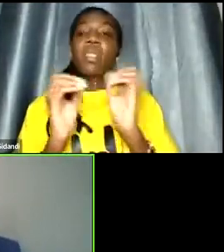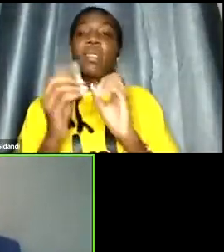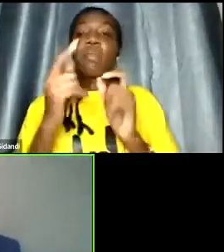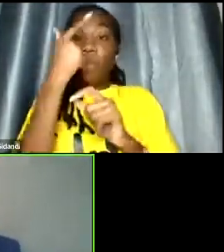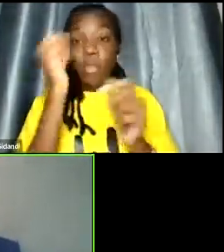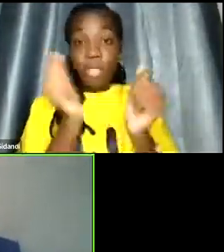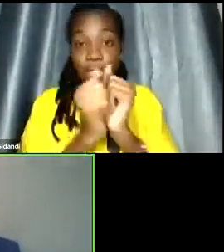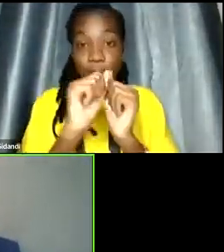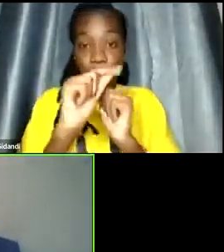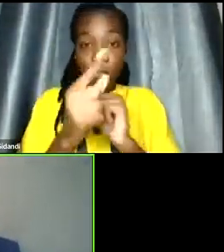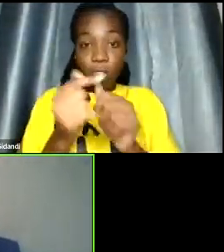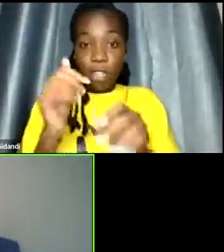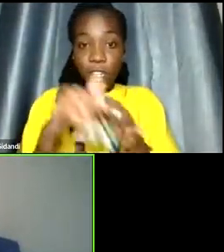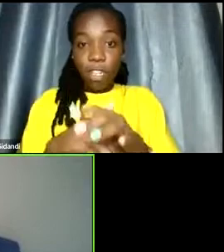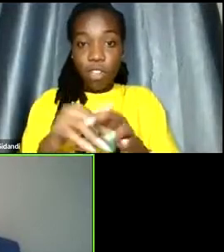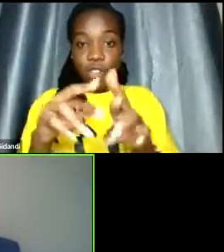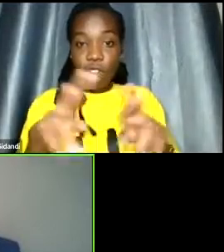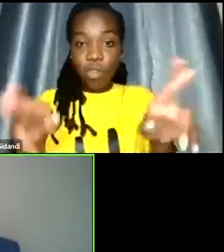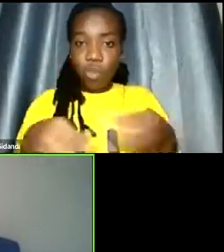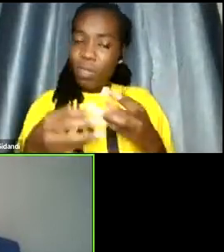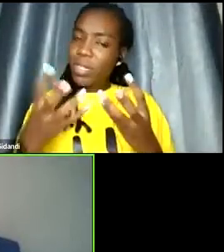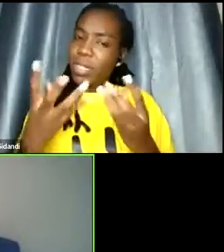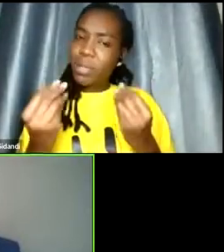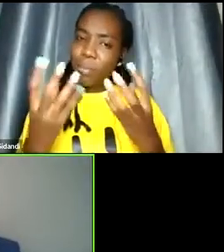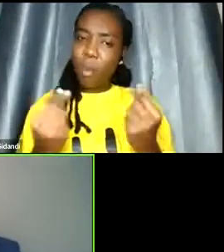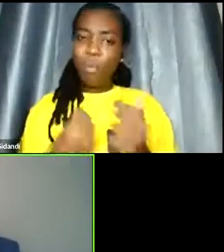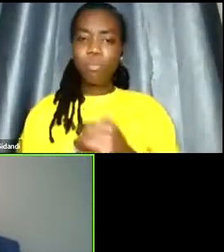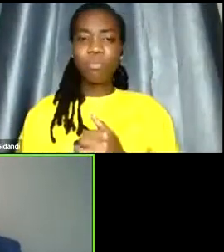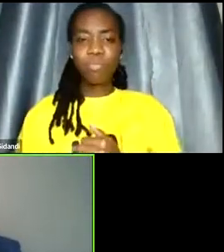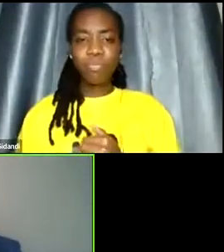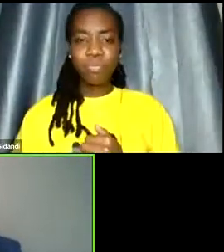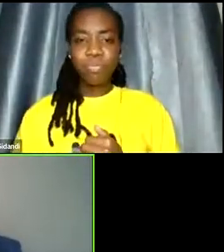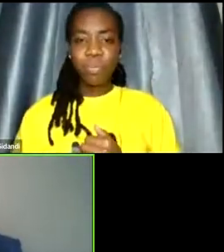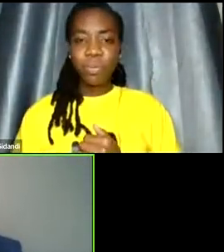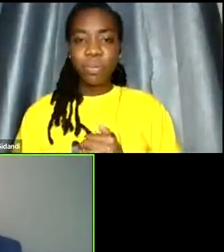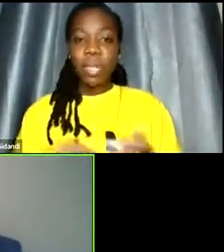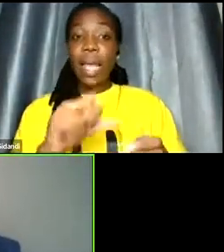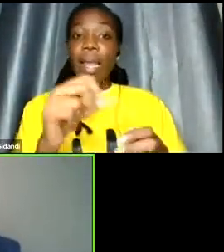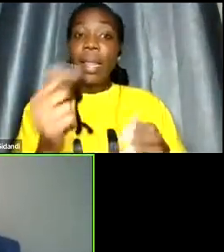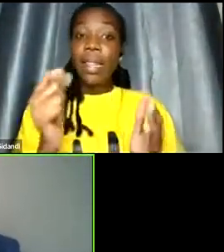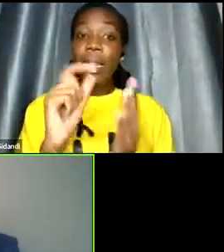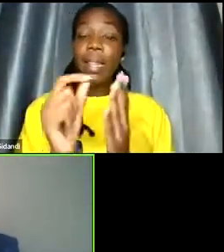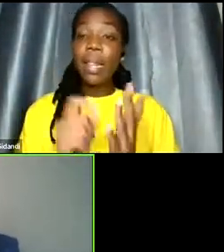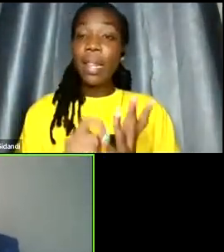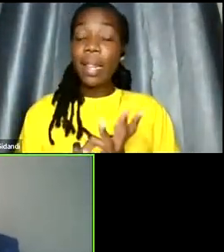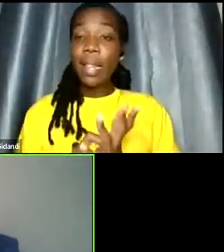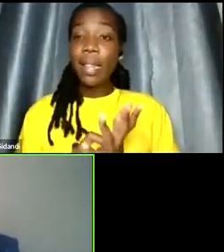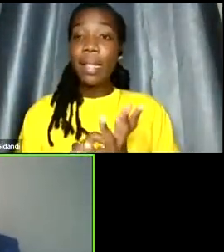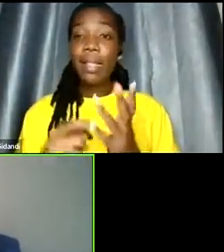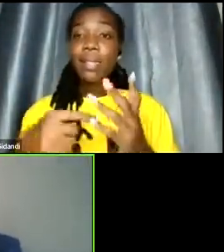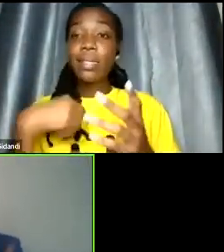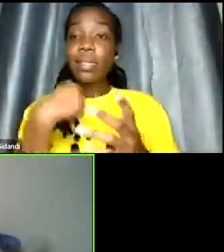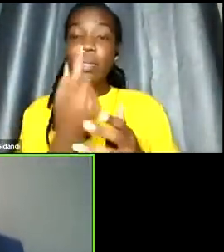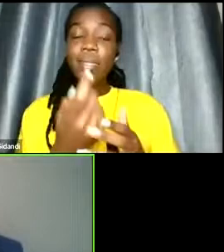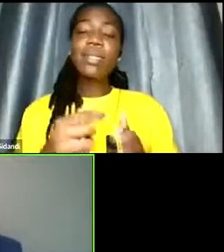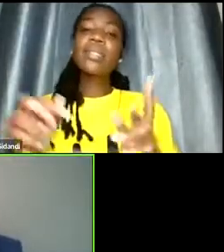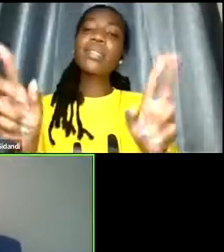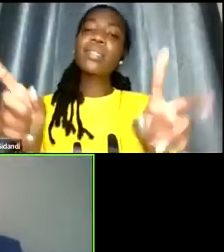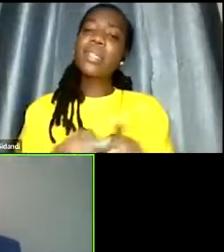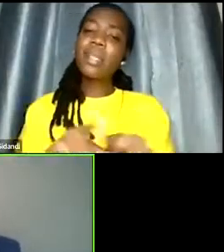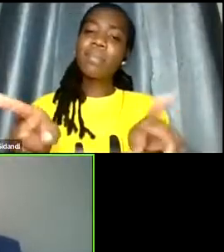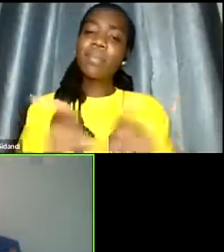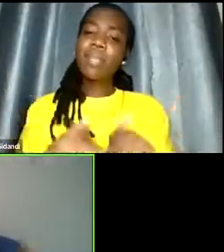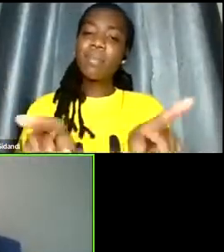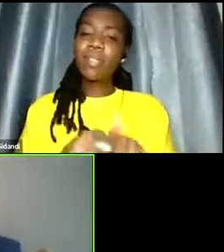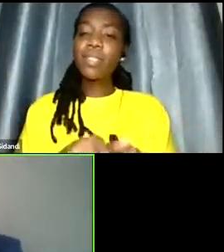rule. Simple. All right. Another writer, Malcolm Gladwell, refers to the same concept of